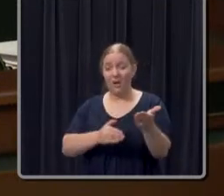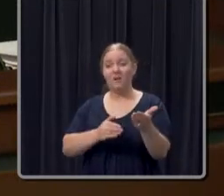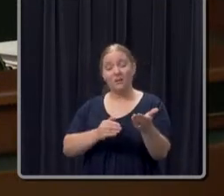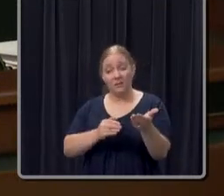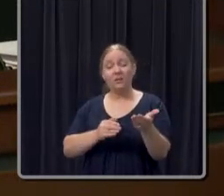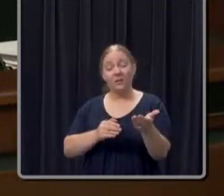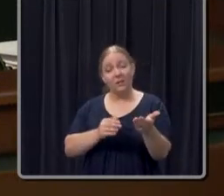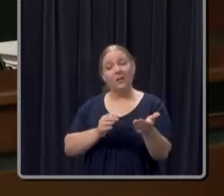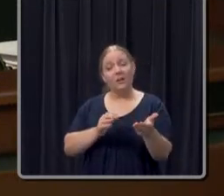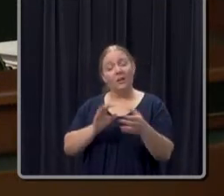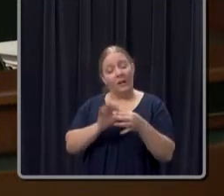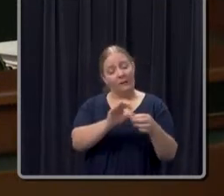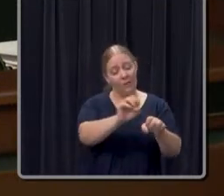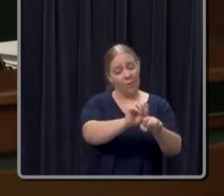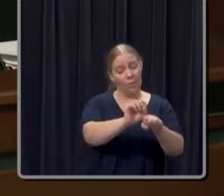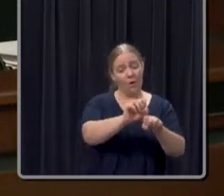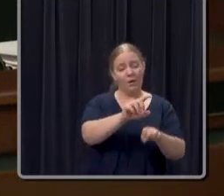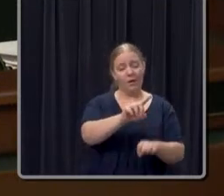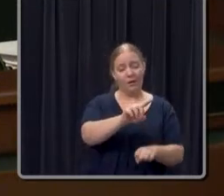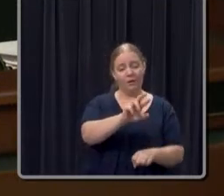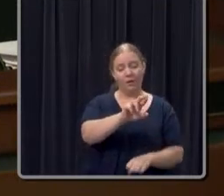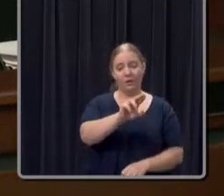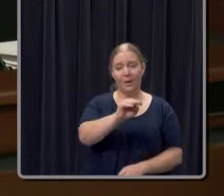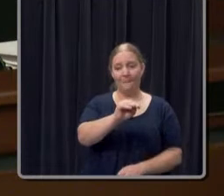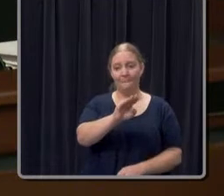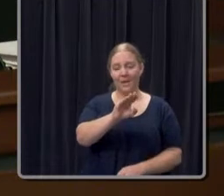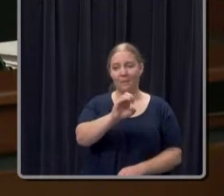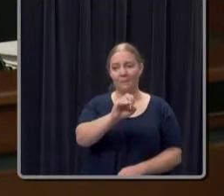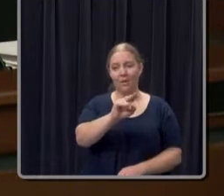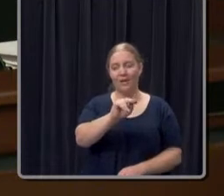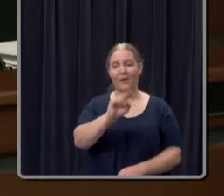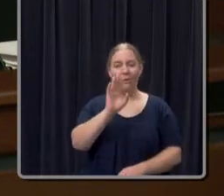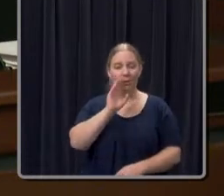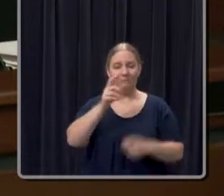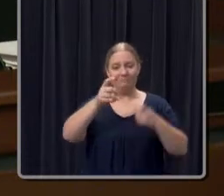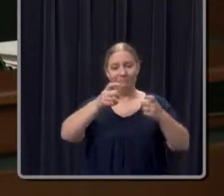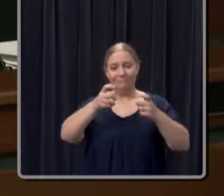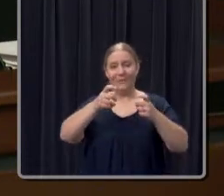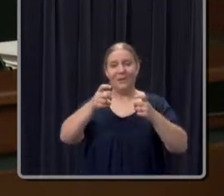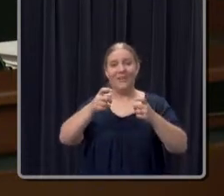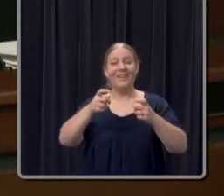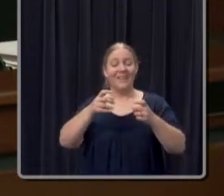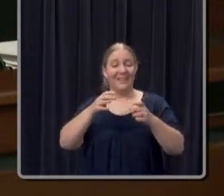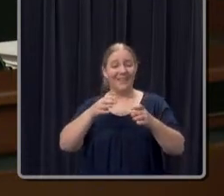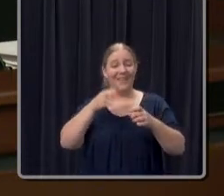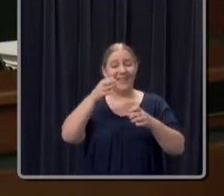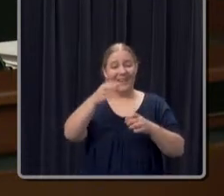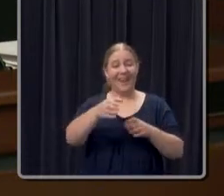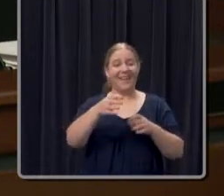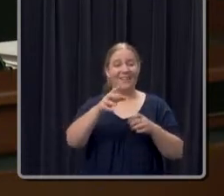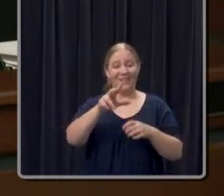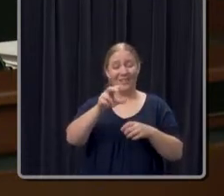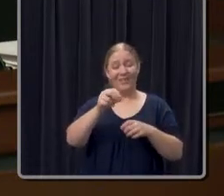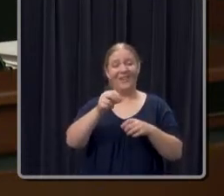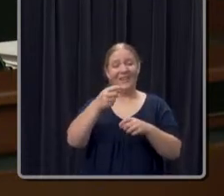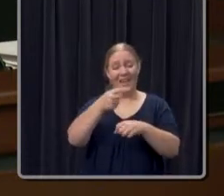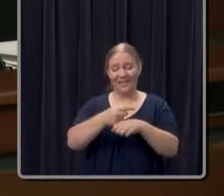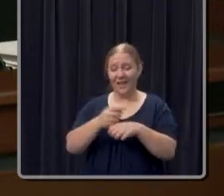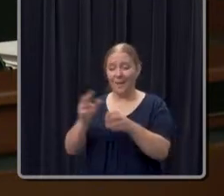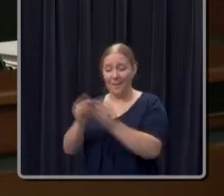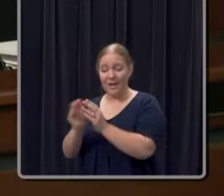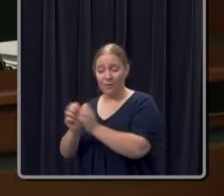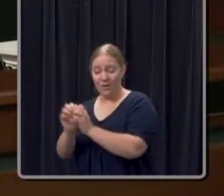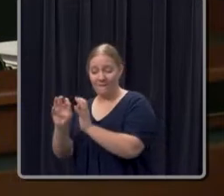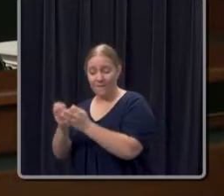of the work that Dr. McMullen's going to be in charge of over the next 30 days, of meeting with families, members of